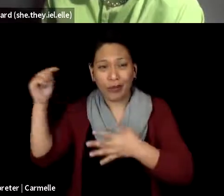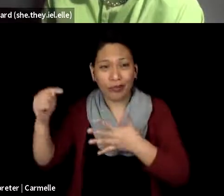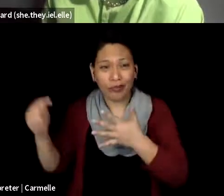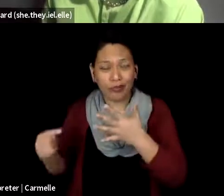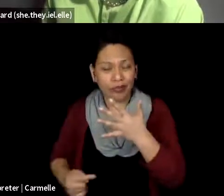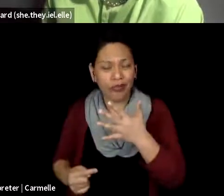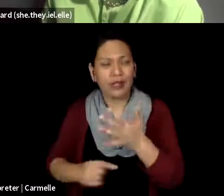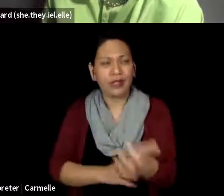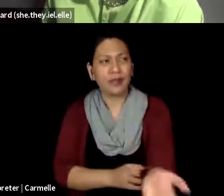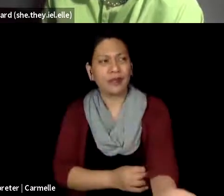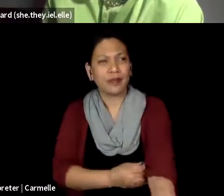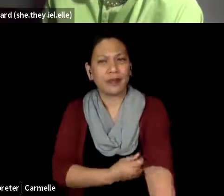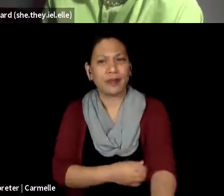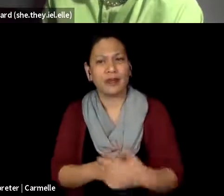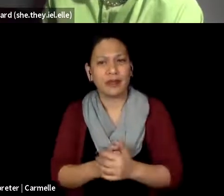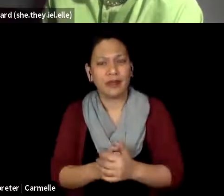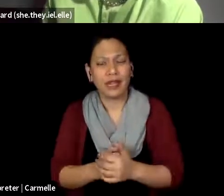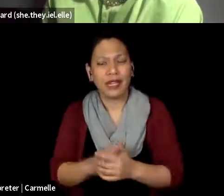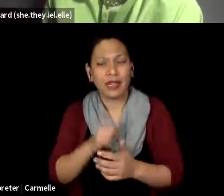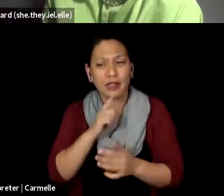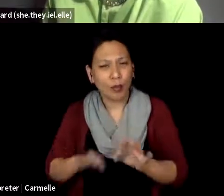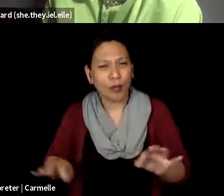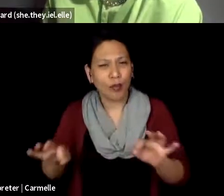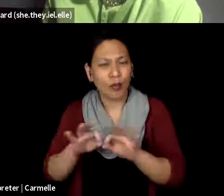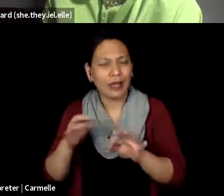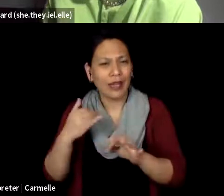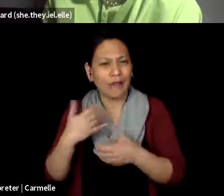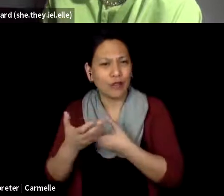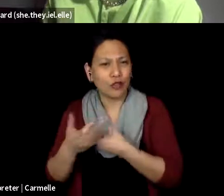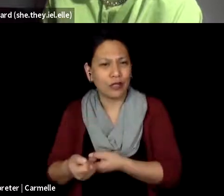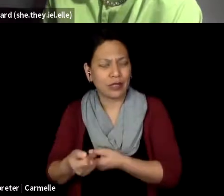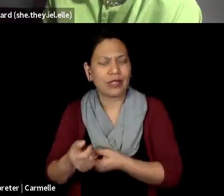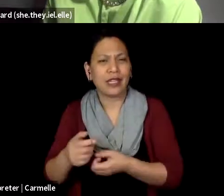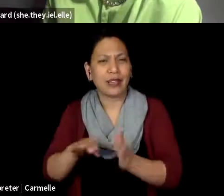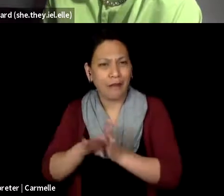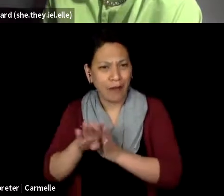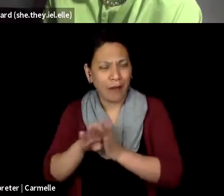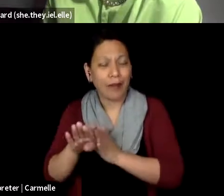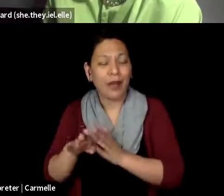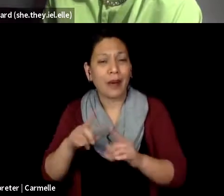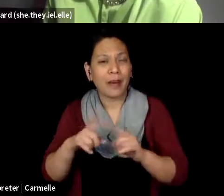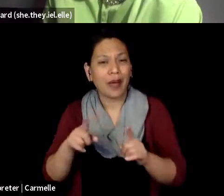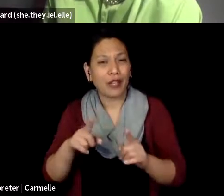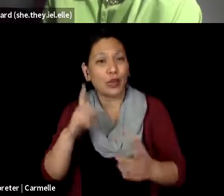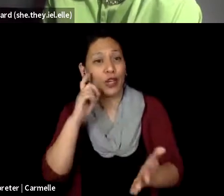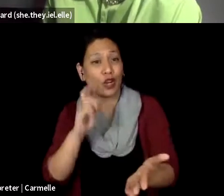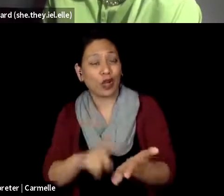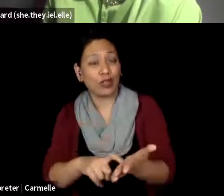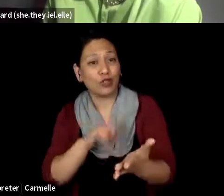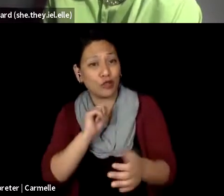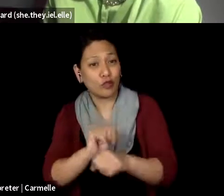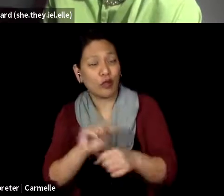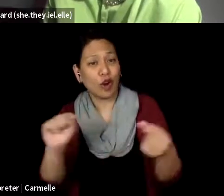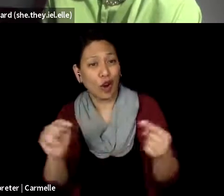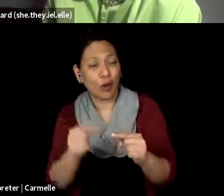having, that is an important aspect of it as well. But acknowledging that it's going to happen is I think a big part